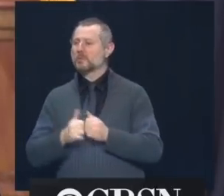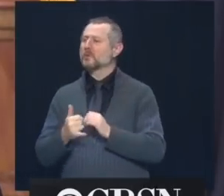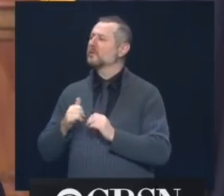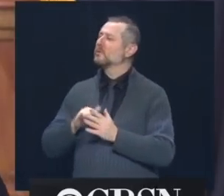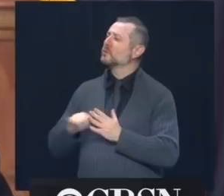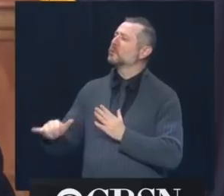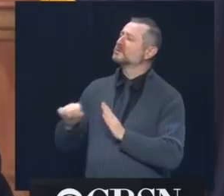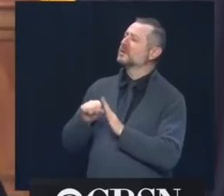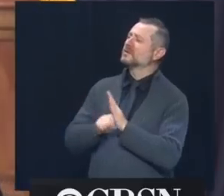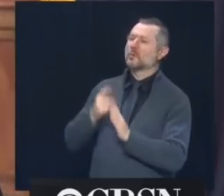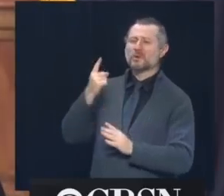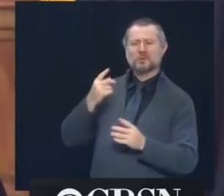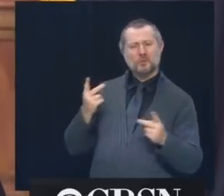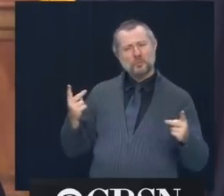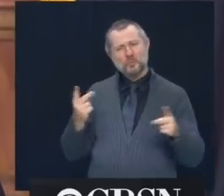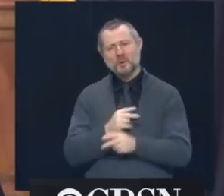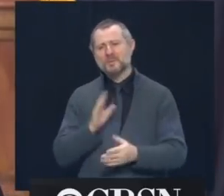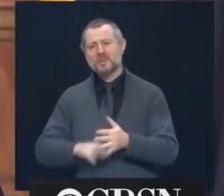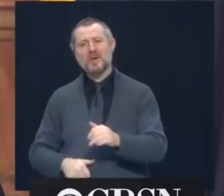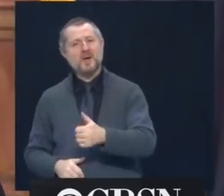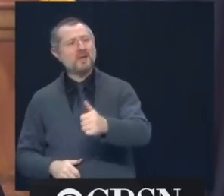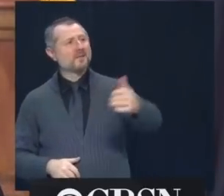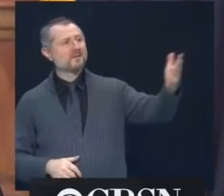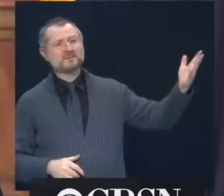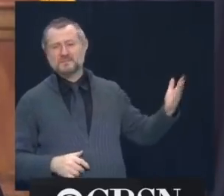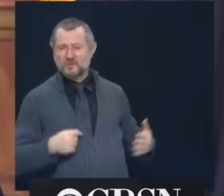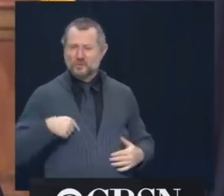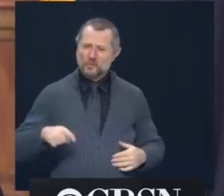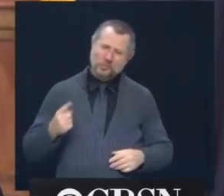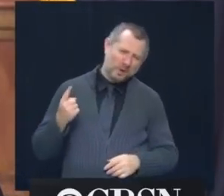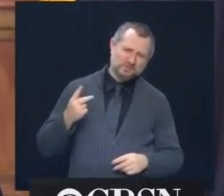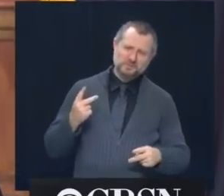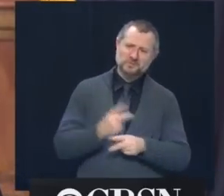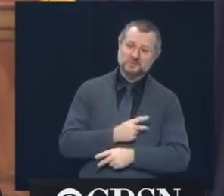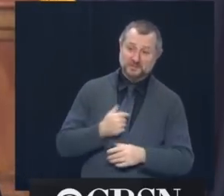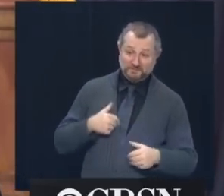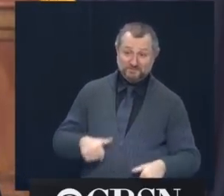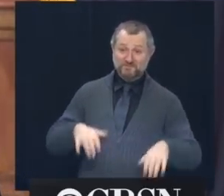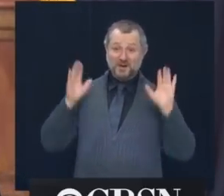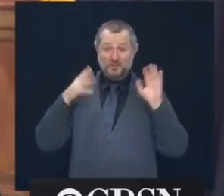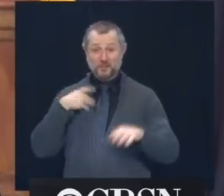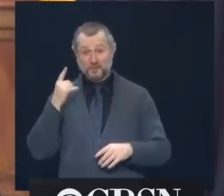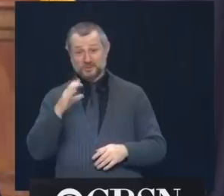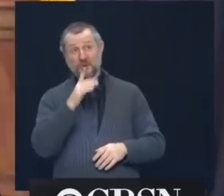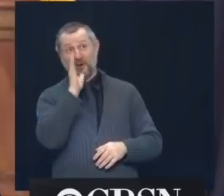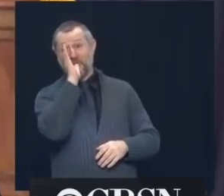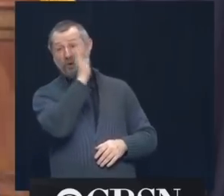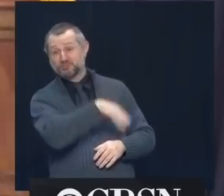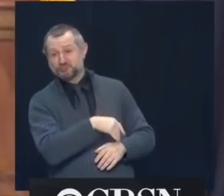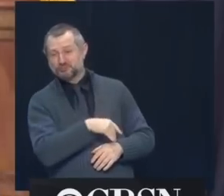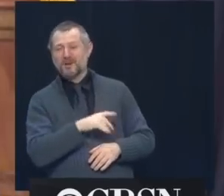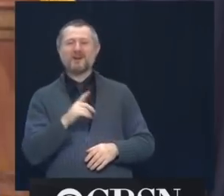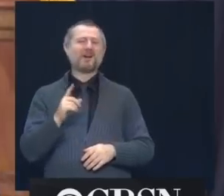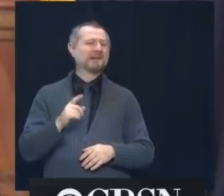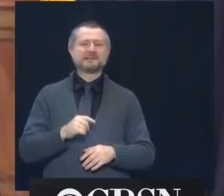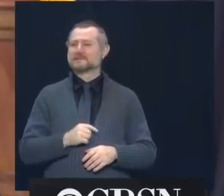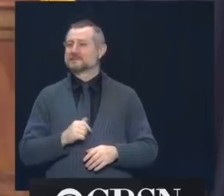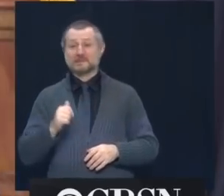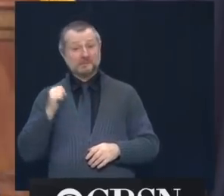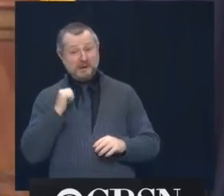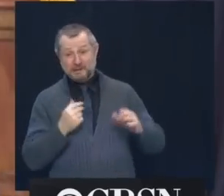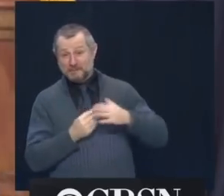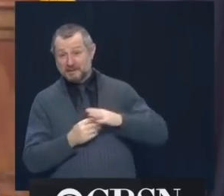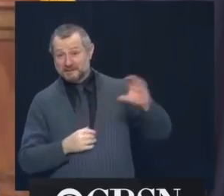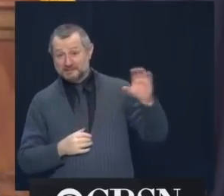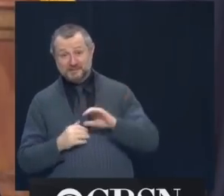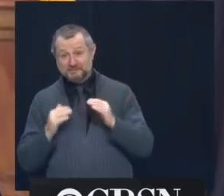price. So I'm not willing to say Washington shouldn't do what is